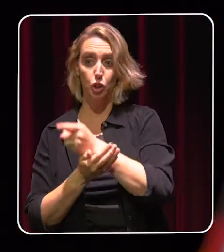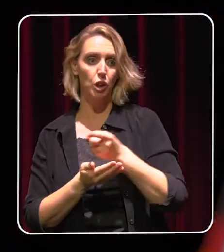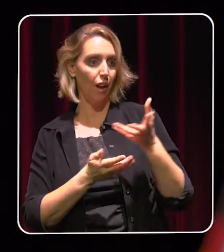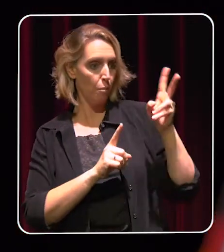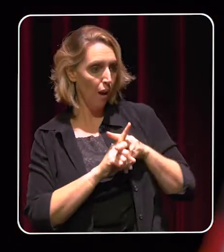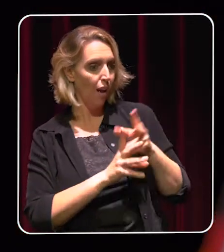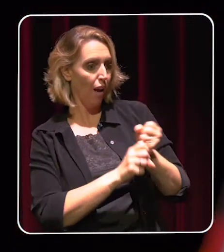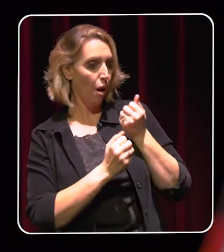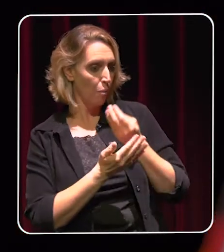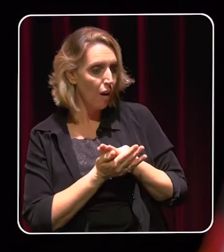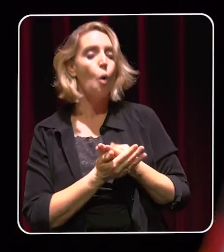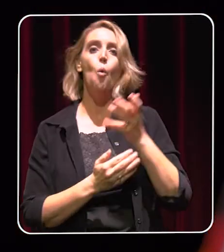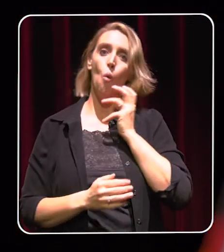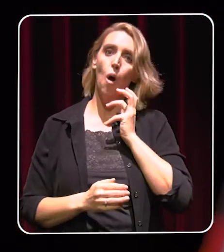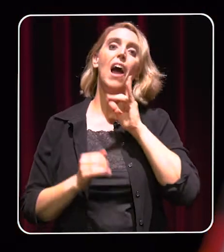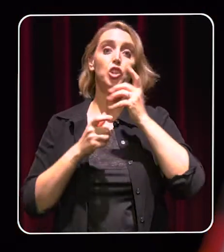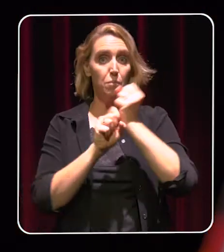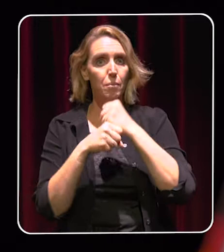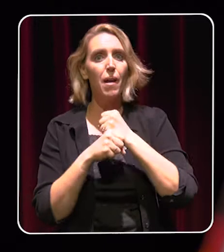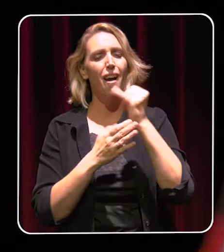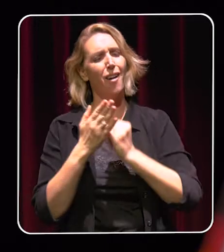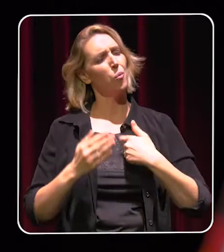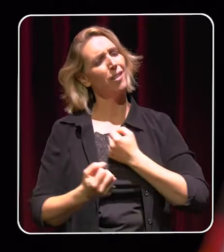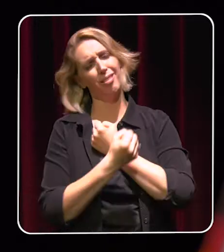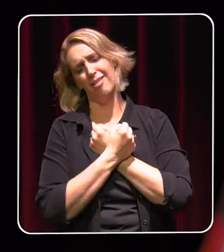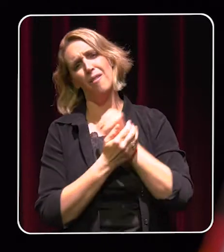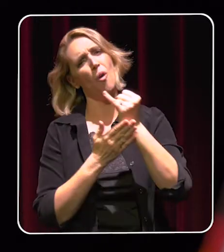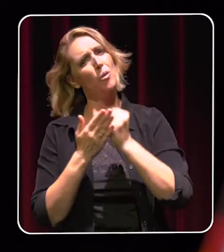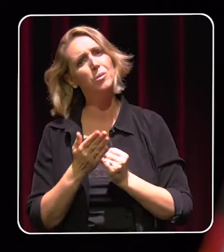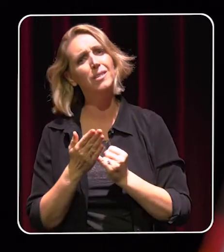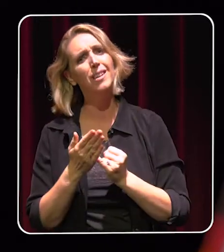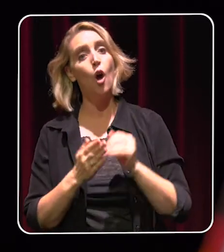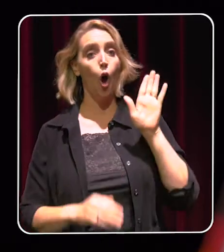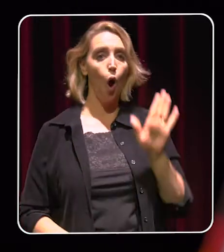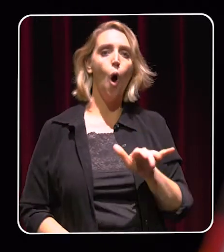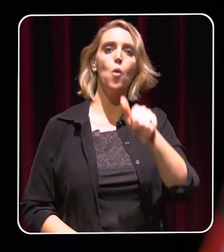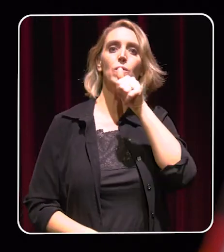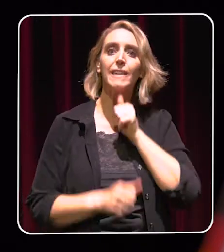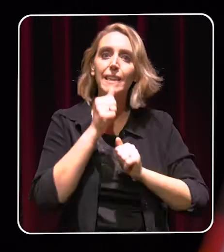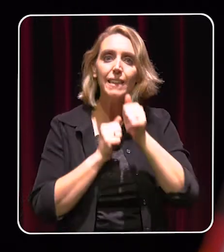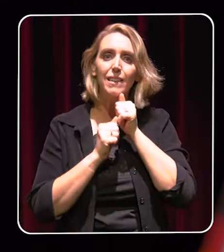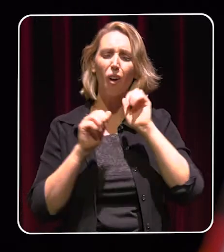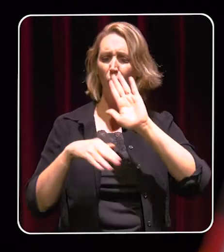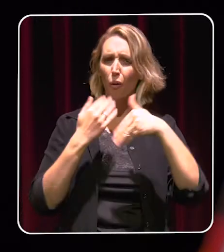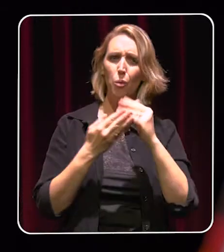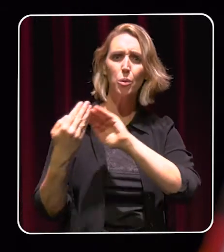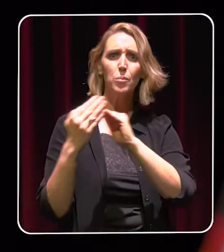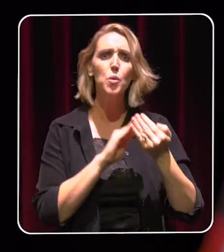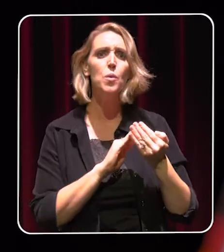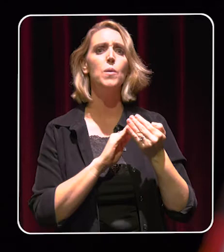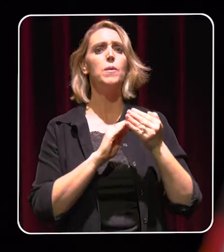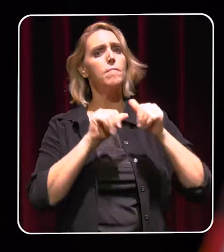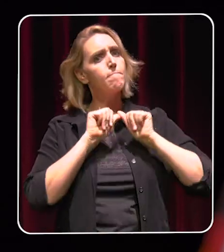Vivia was able to continue to produce art, which, as you know, we love in St. Pete. Her resilience, the resilience of our entire